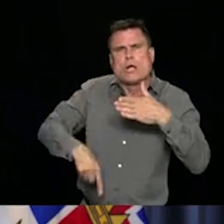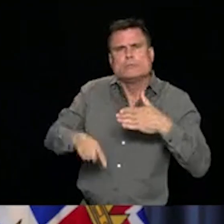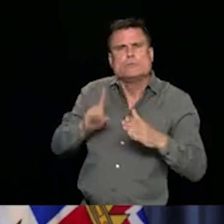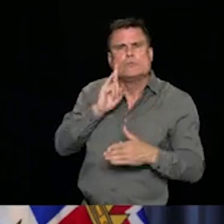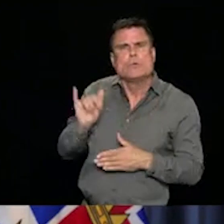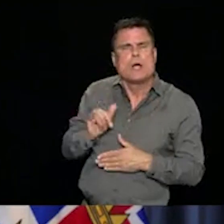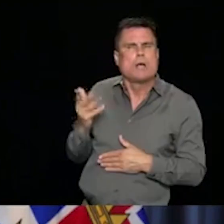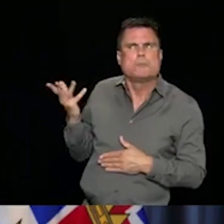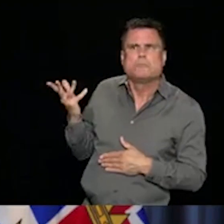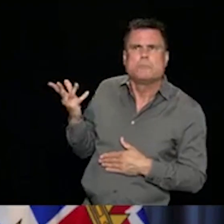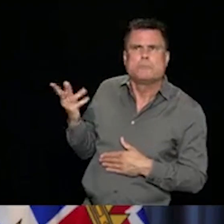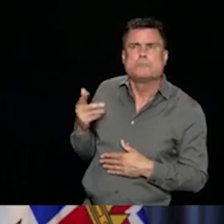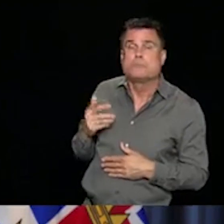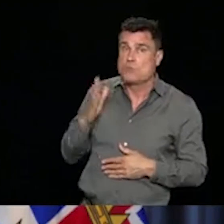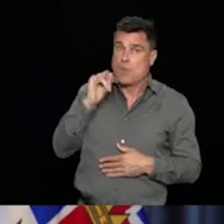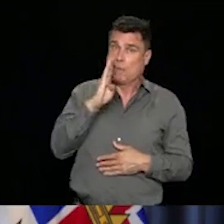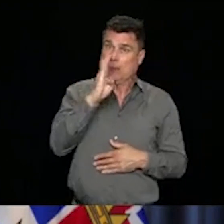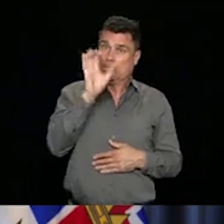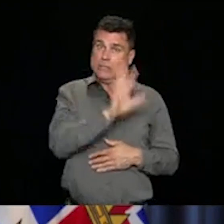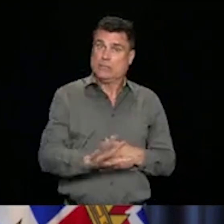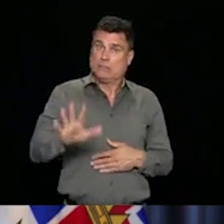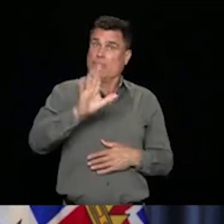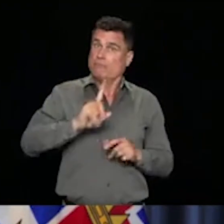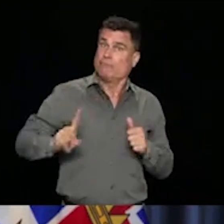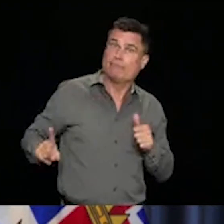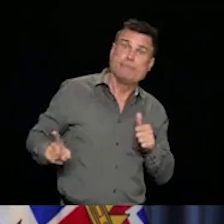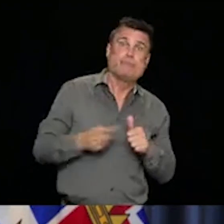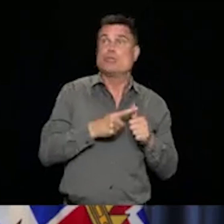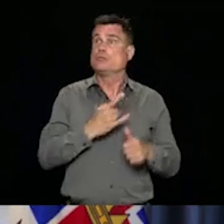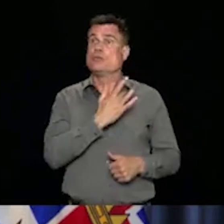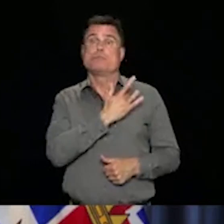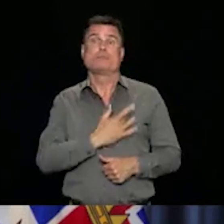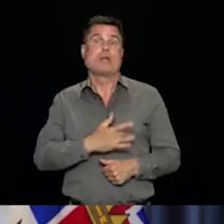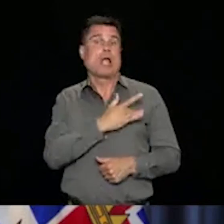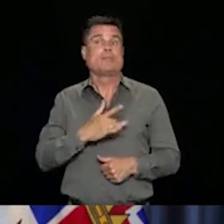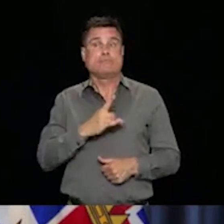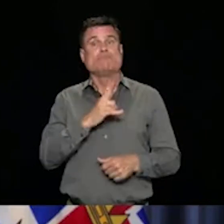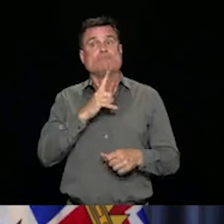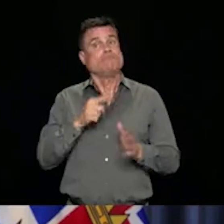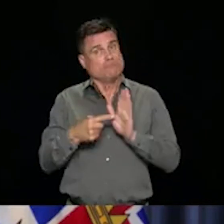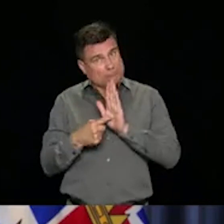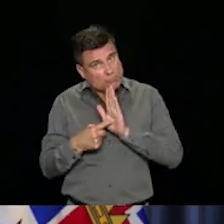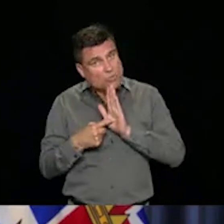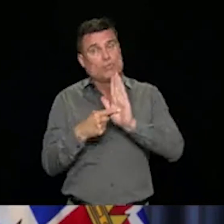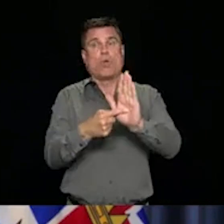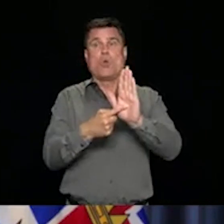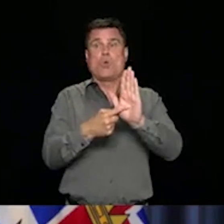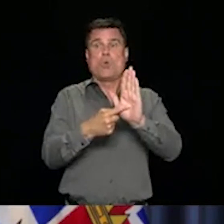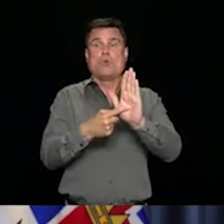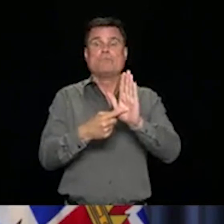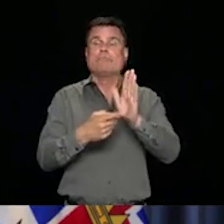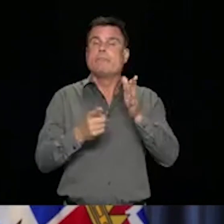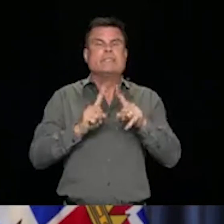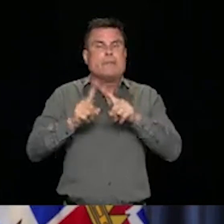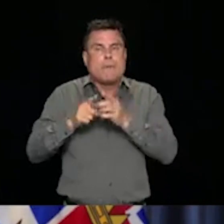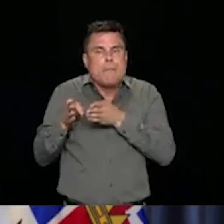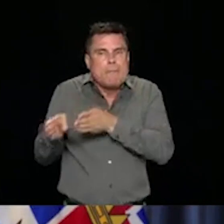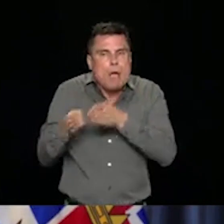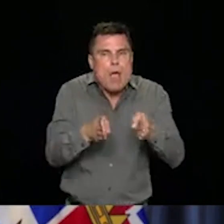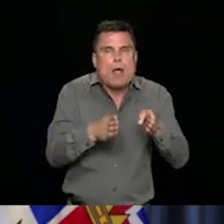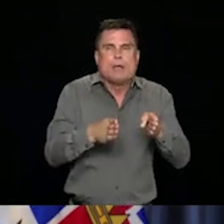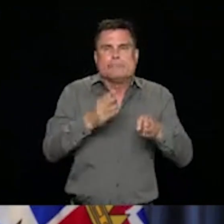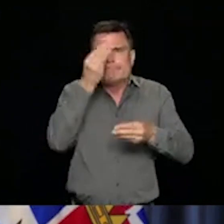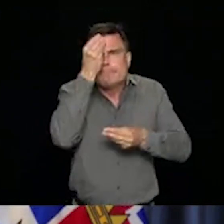to provide and say what our modeling was, which provided everybody with an understanding, I think, of what we needed